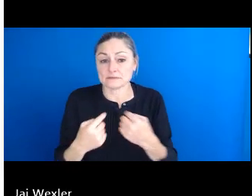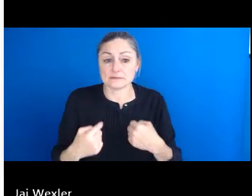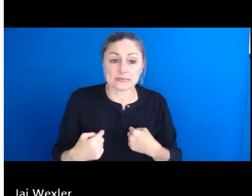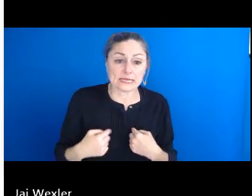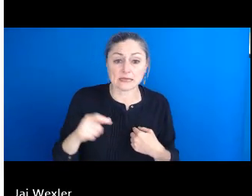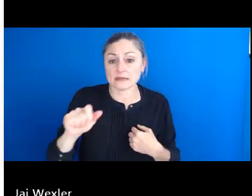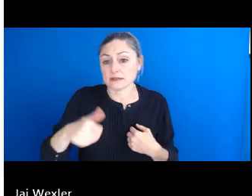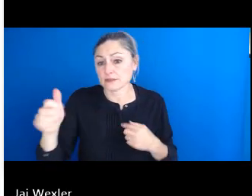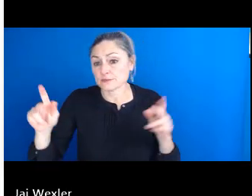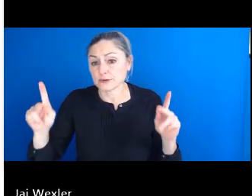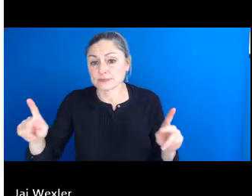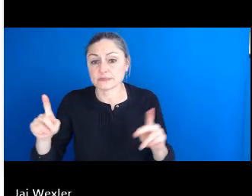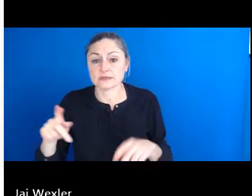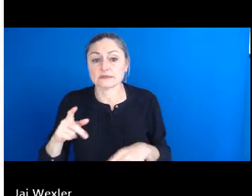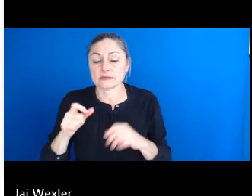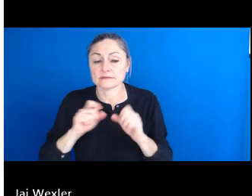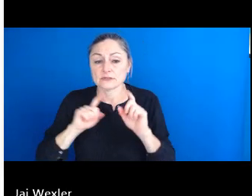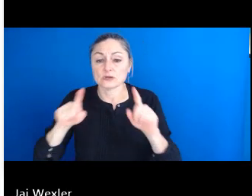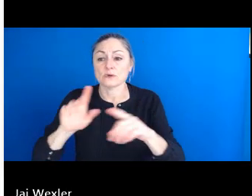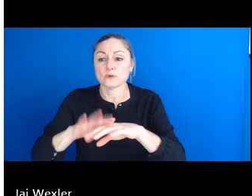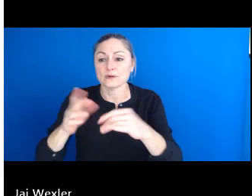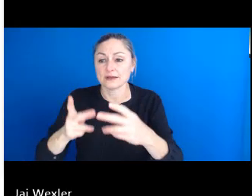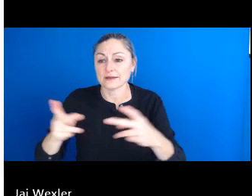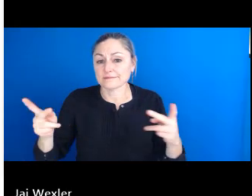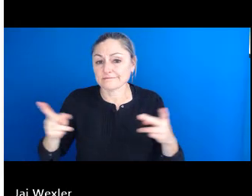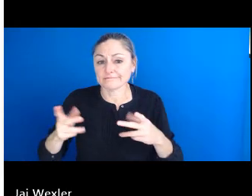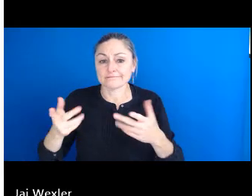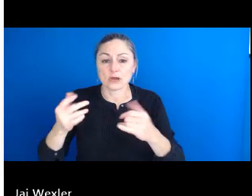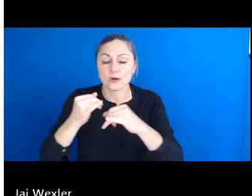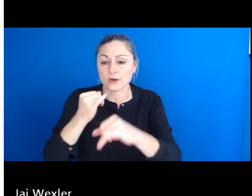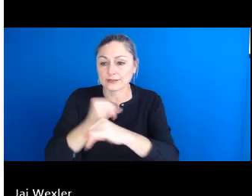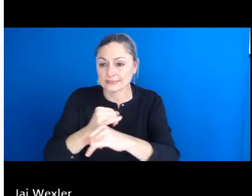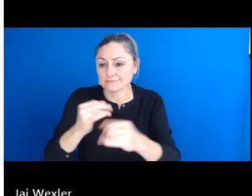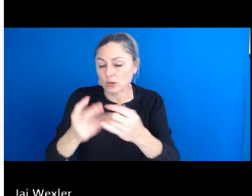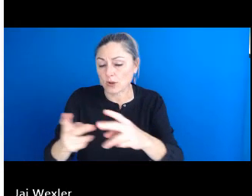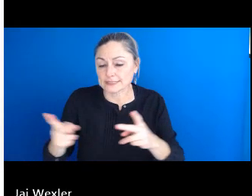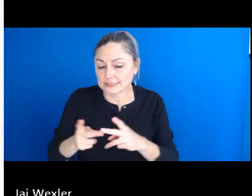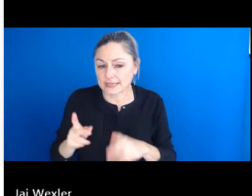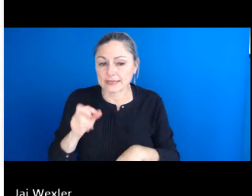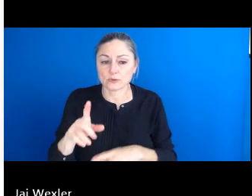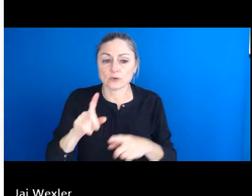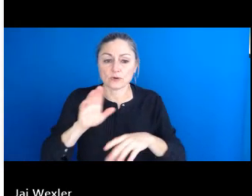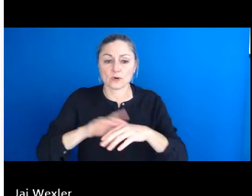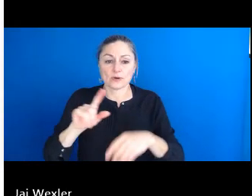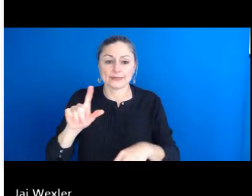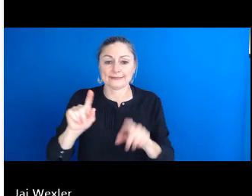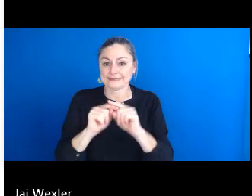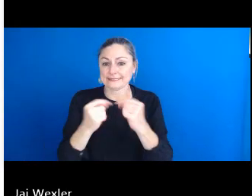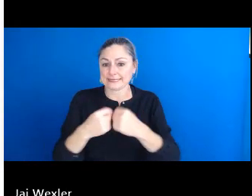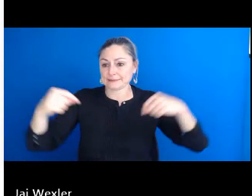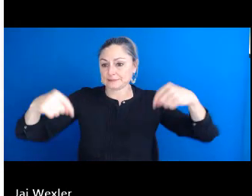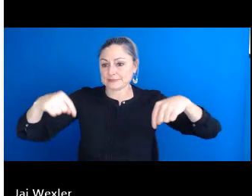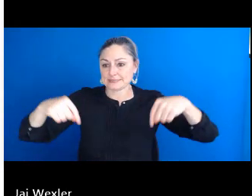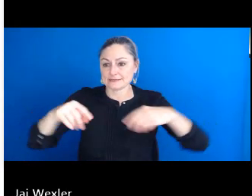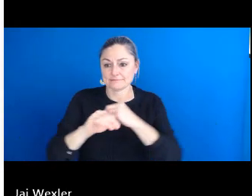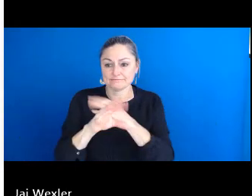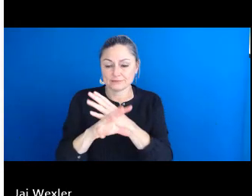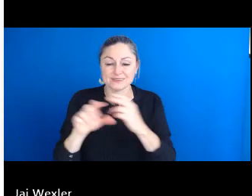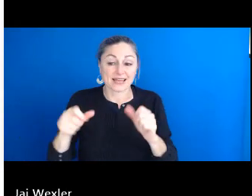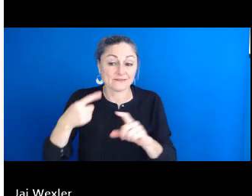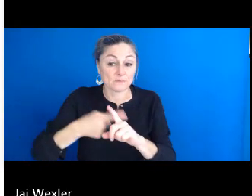on site or hop on a Zoom or Teams meeting to share with you fair housing information. We do have this monthly